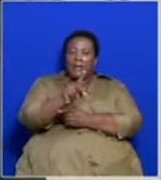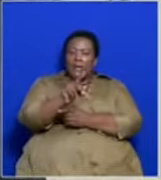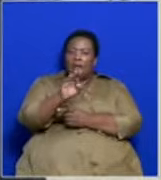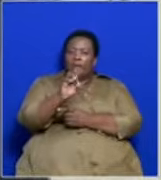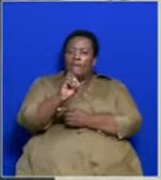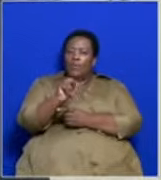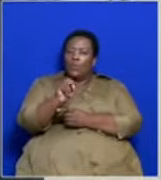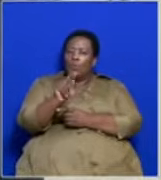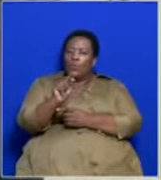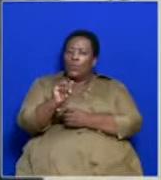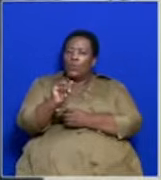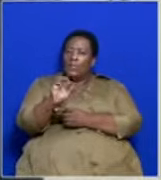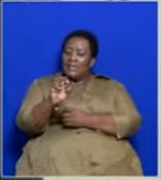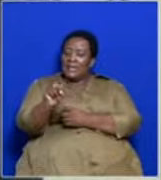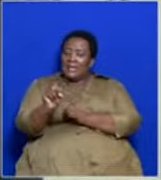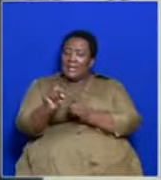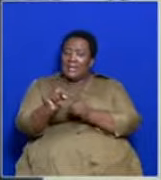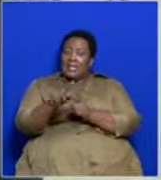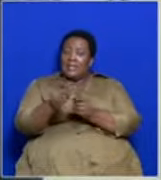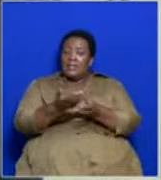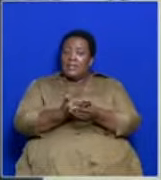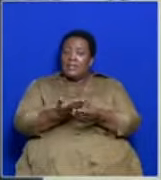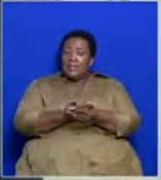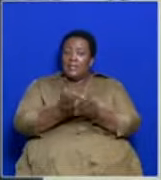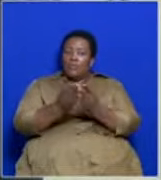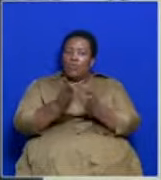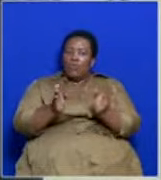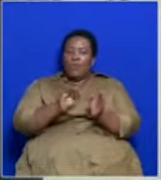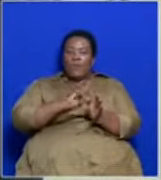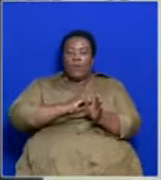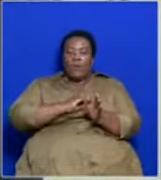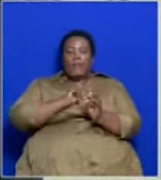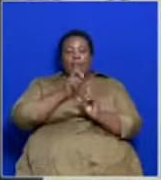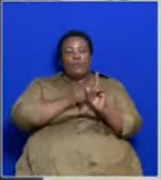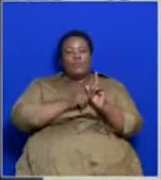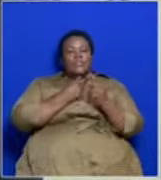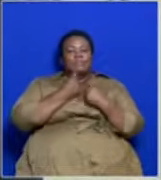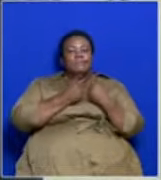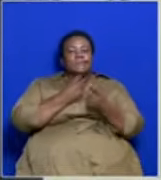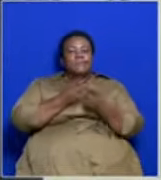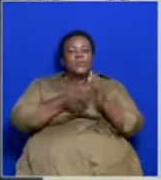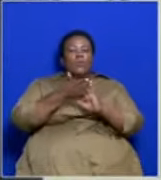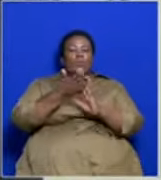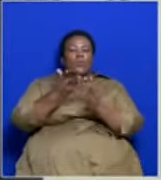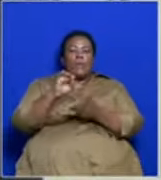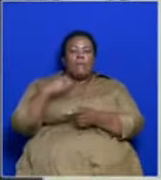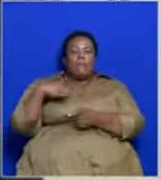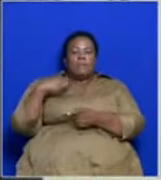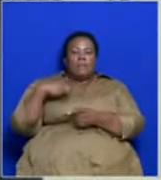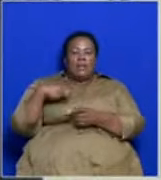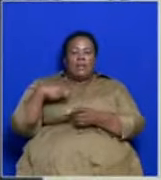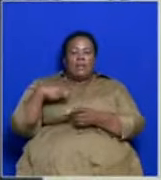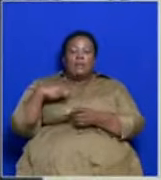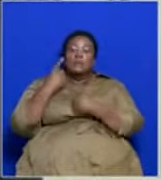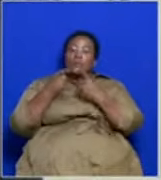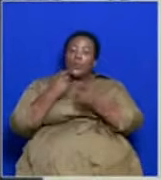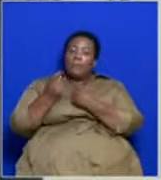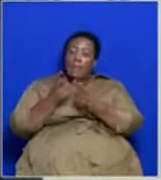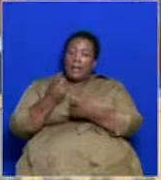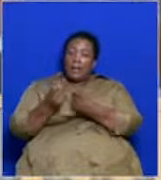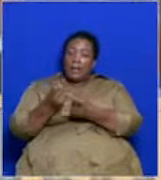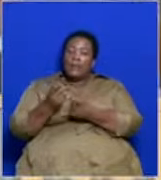because the complainant went to the municipality to complain. So members of